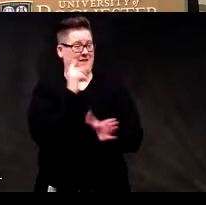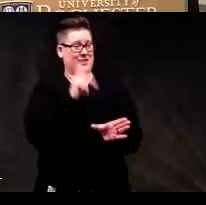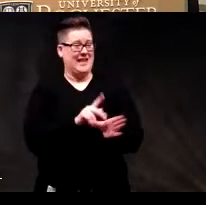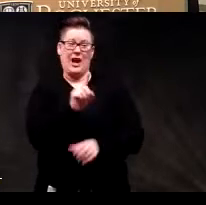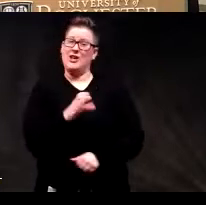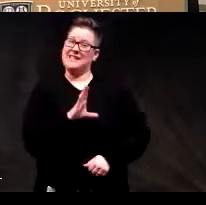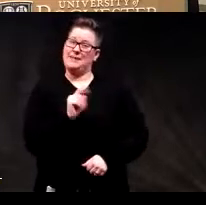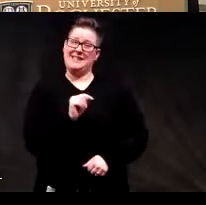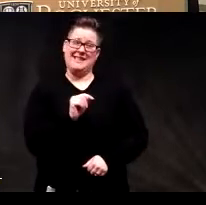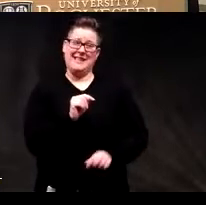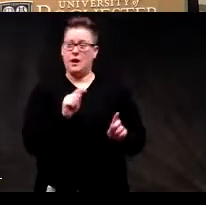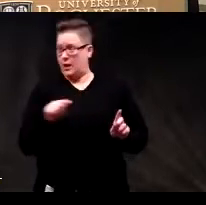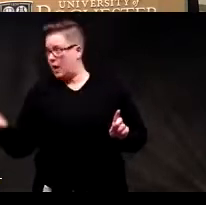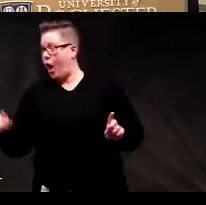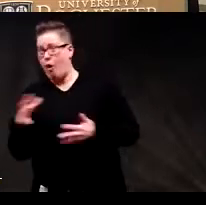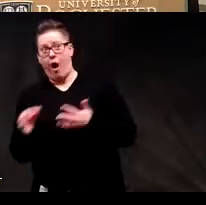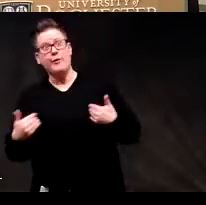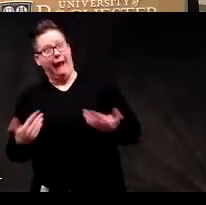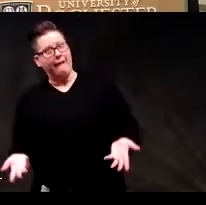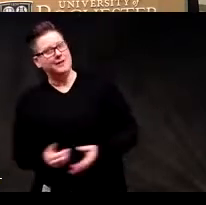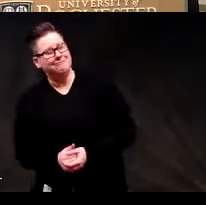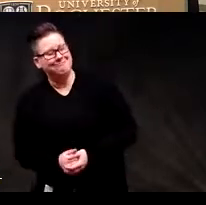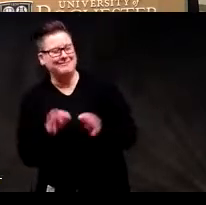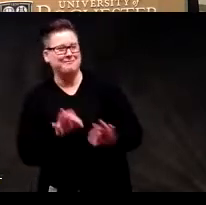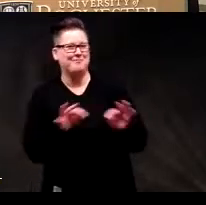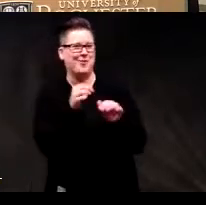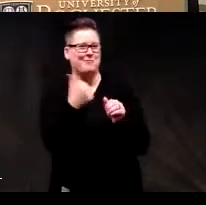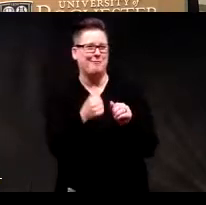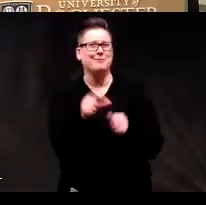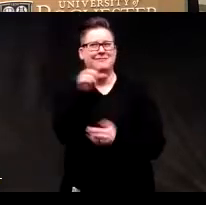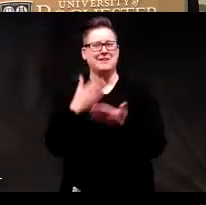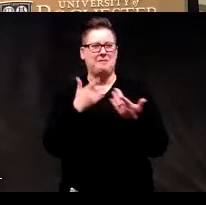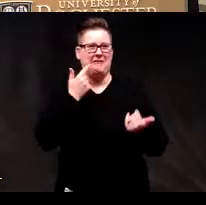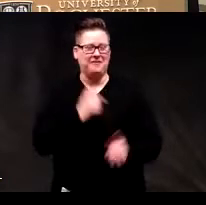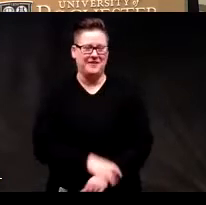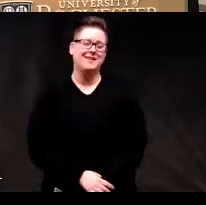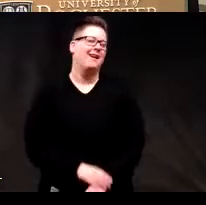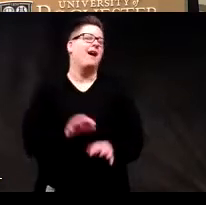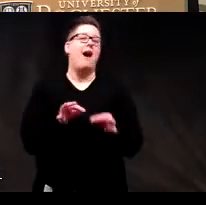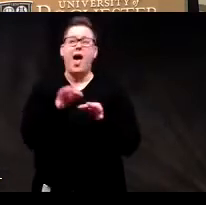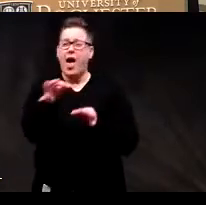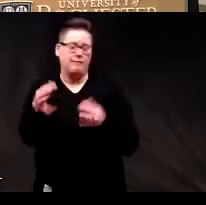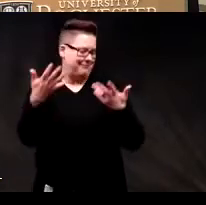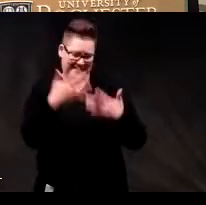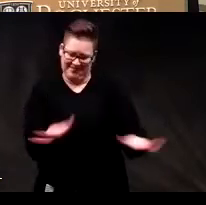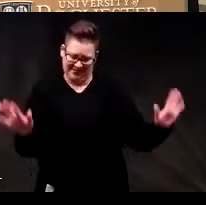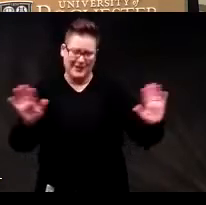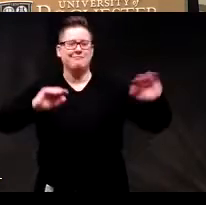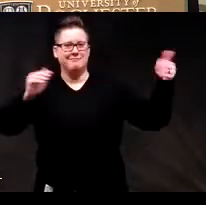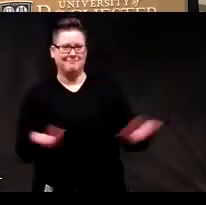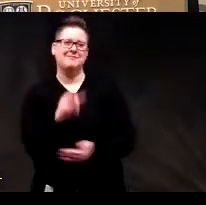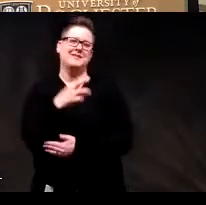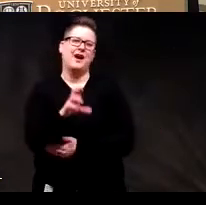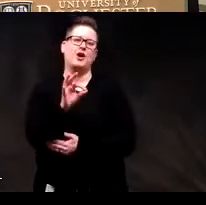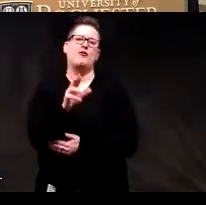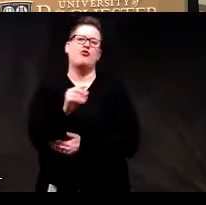than CBT. It's very important to remember that. All right, anyway, without further delay, let me introduce